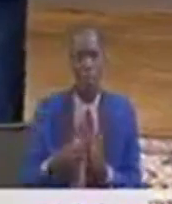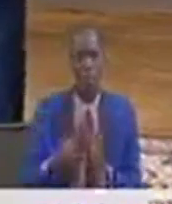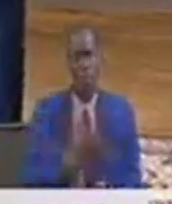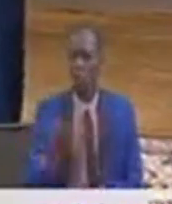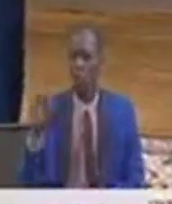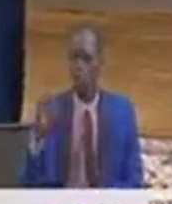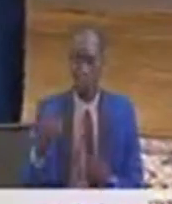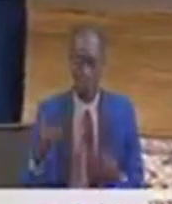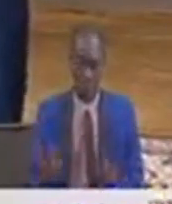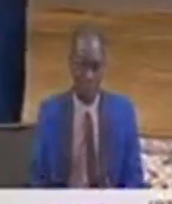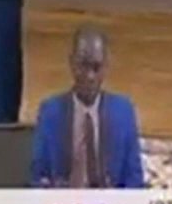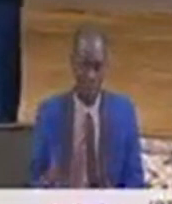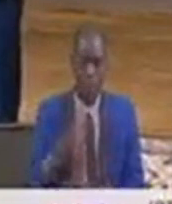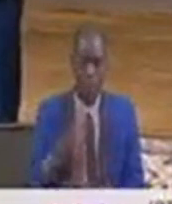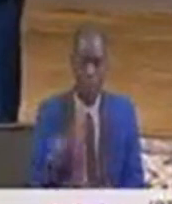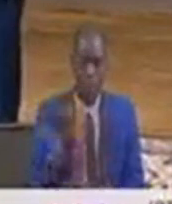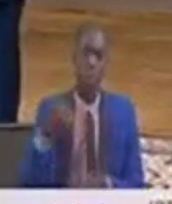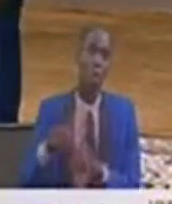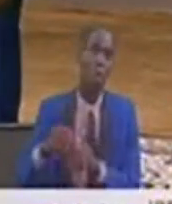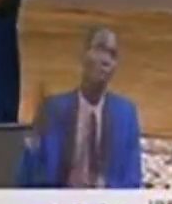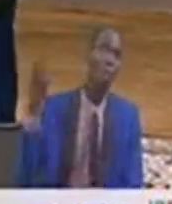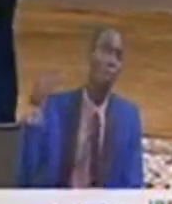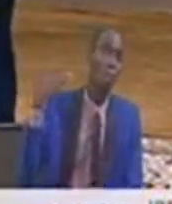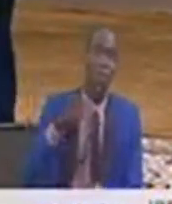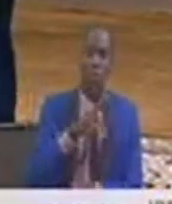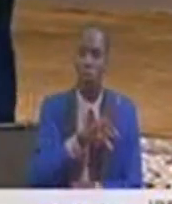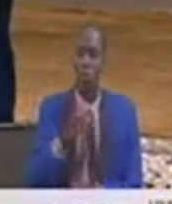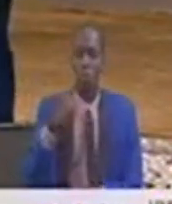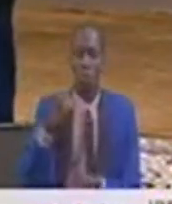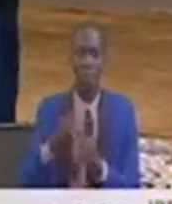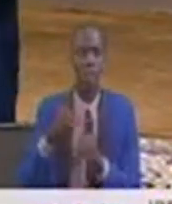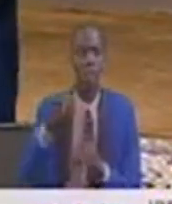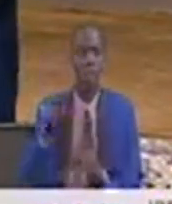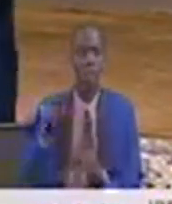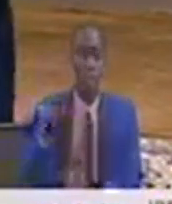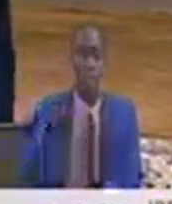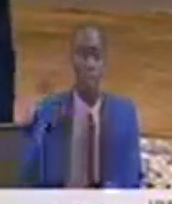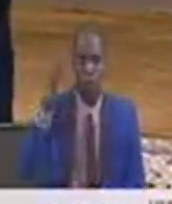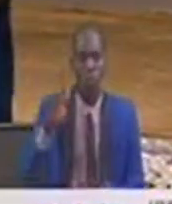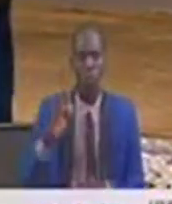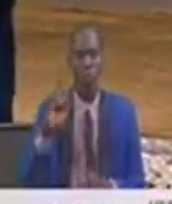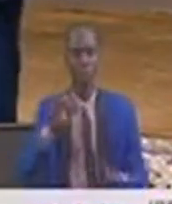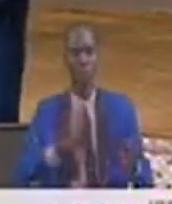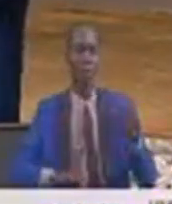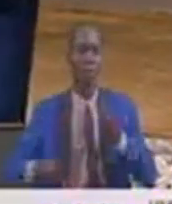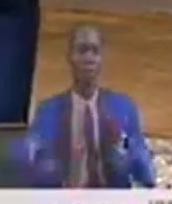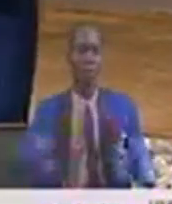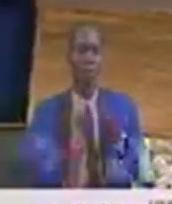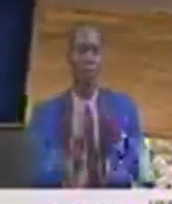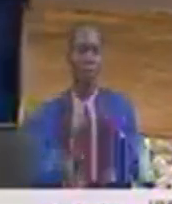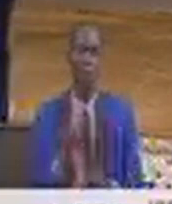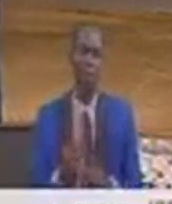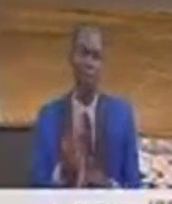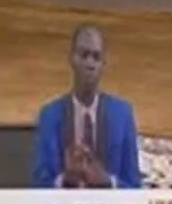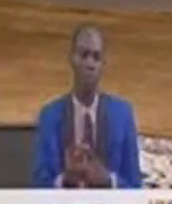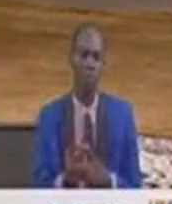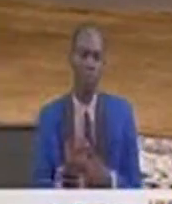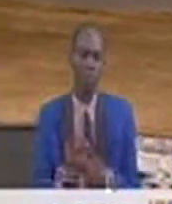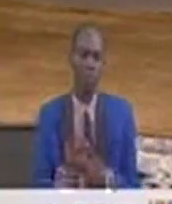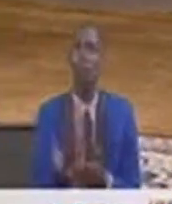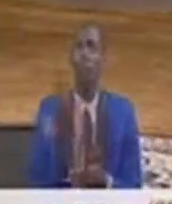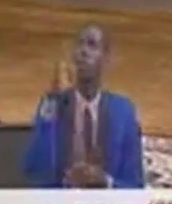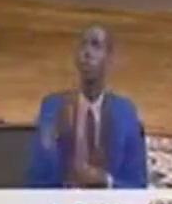the present generation, no man even in the world, God does not tempt them. If he's going to